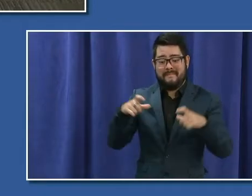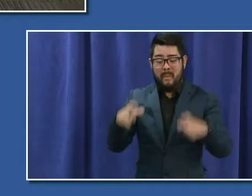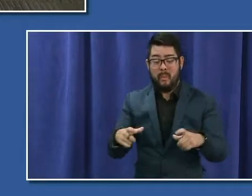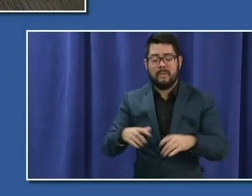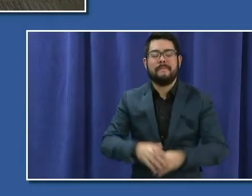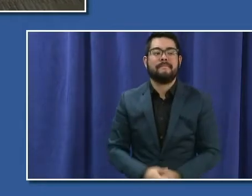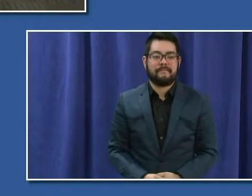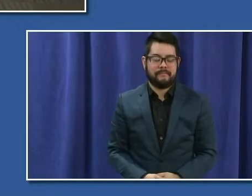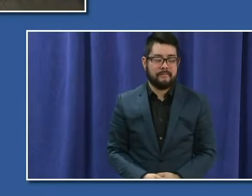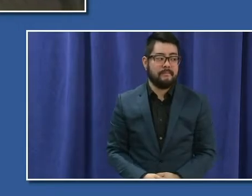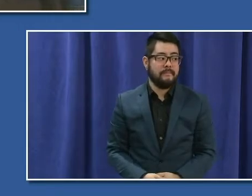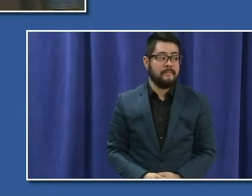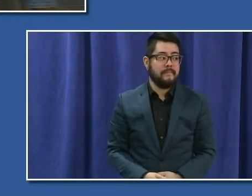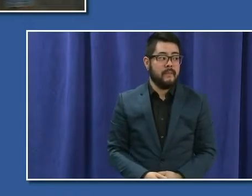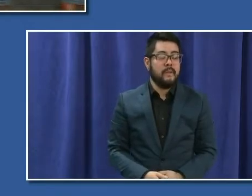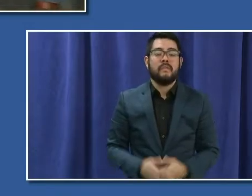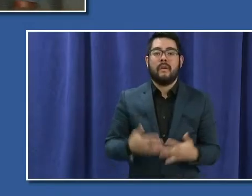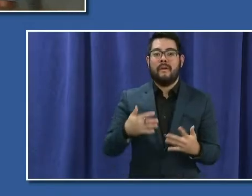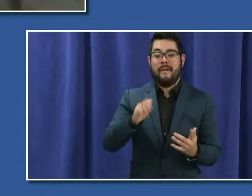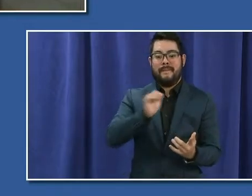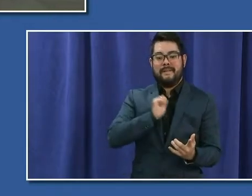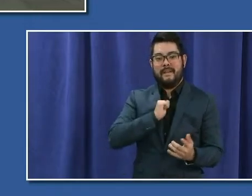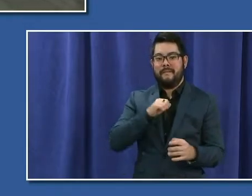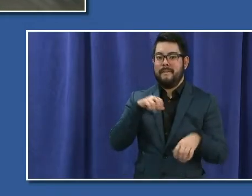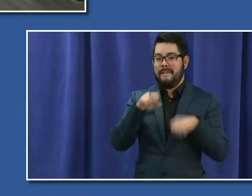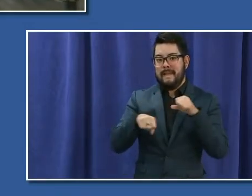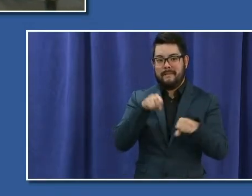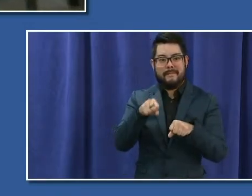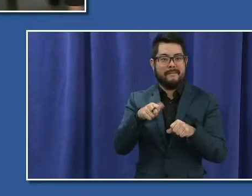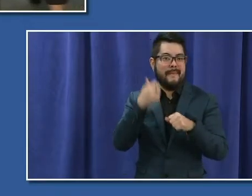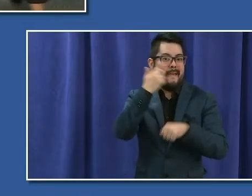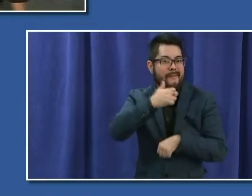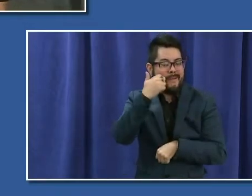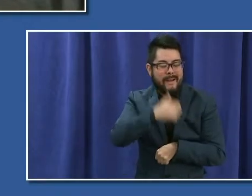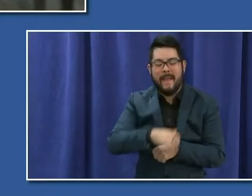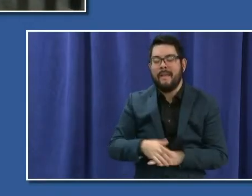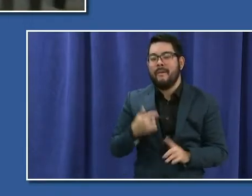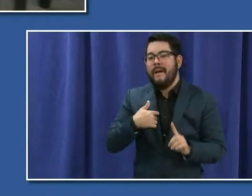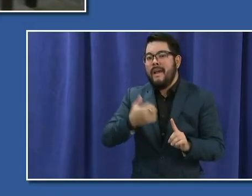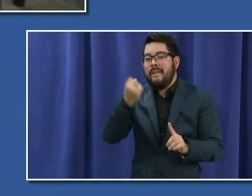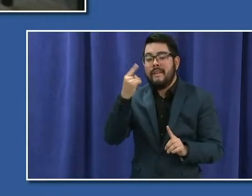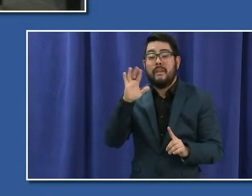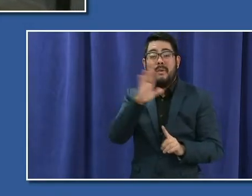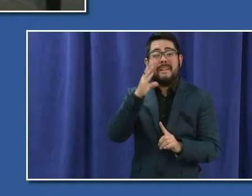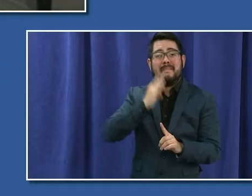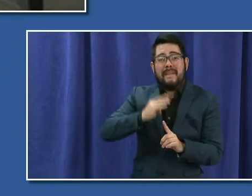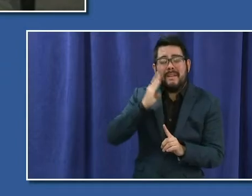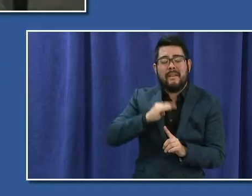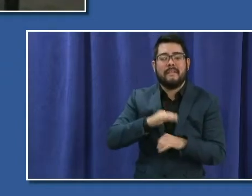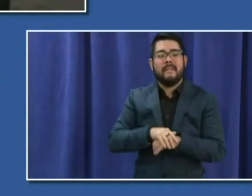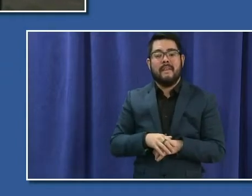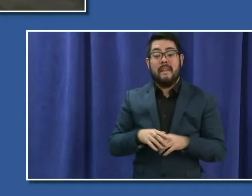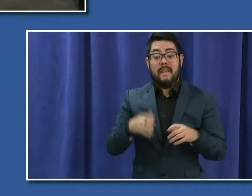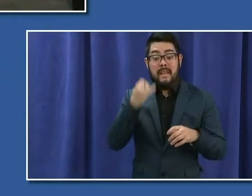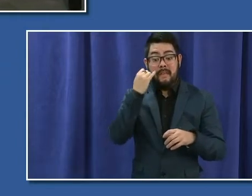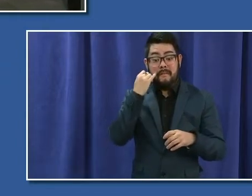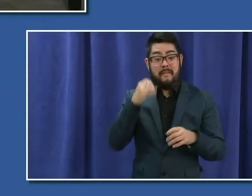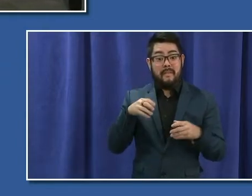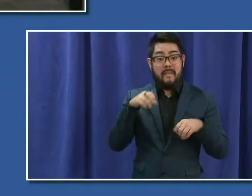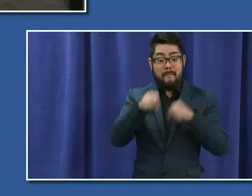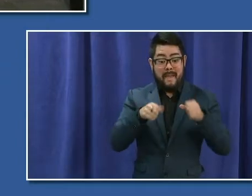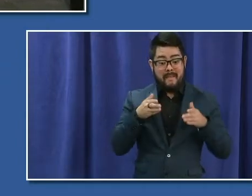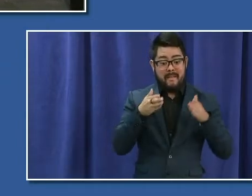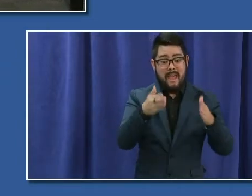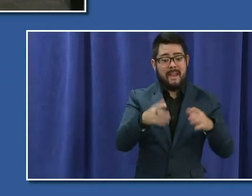Yeah, so as an avid cyclist myself, I know what you're experiencing. A pothole in the bike lane, it's as important as